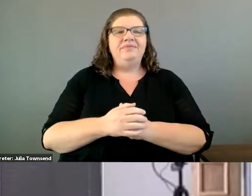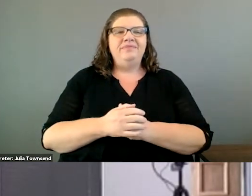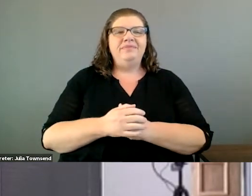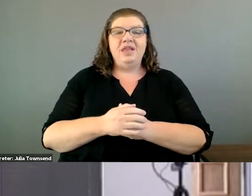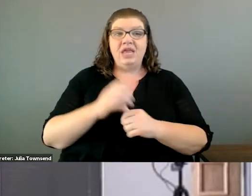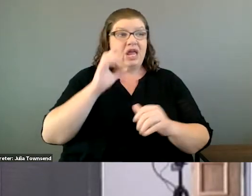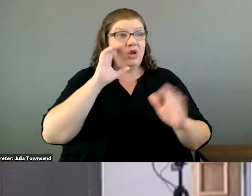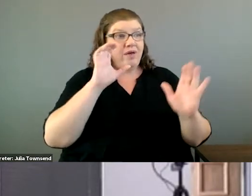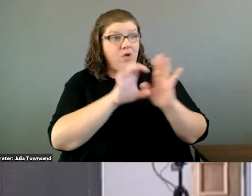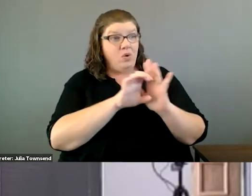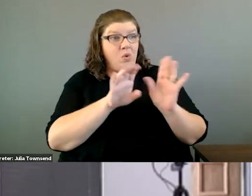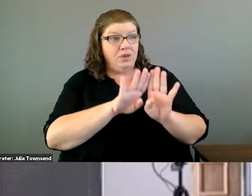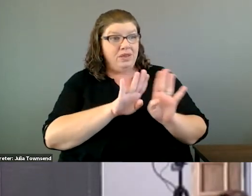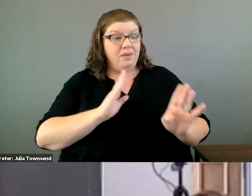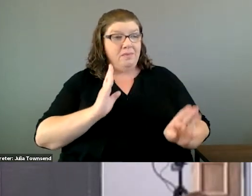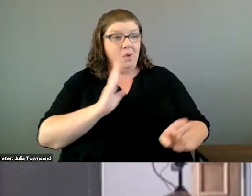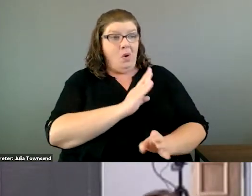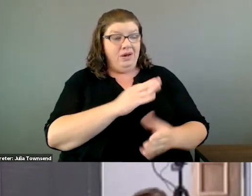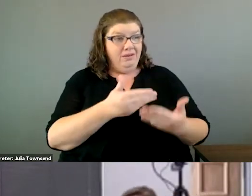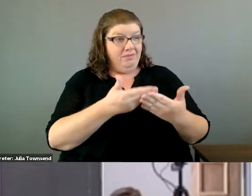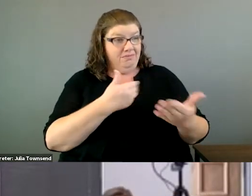Yes. Before we even say anything?